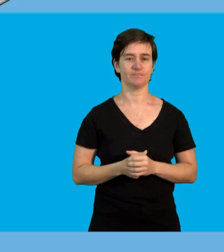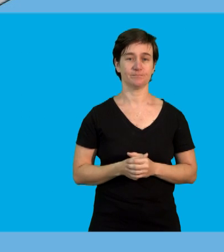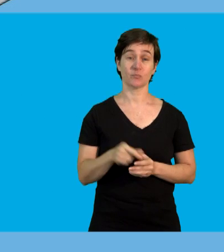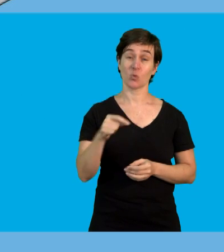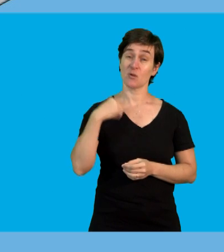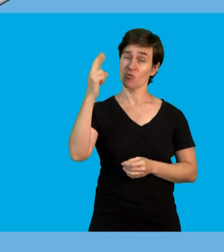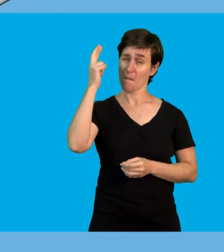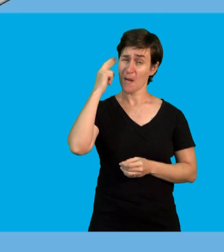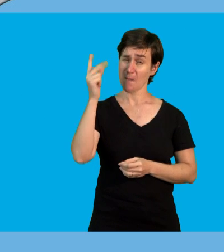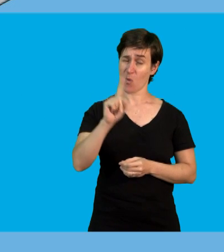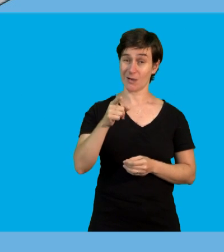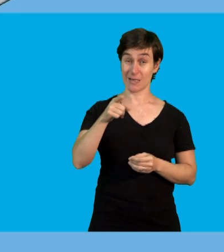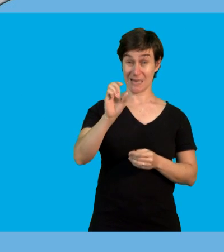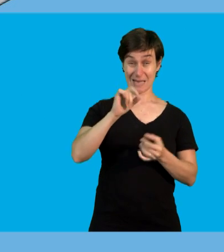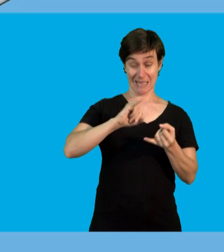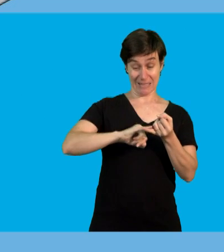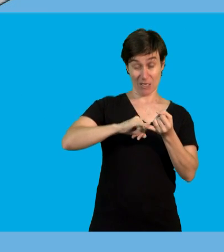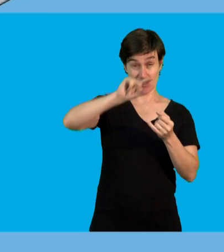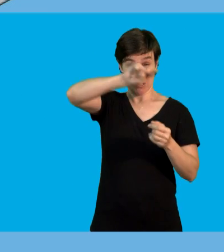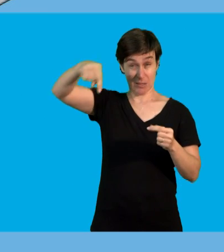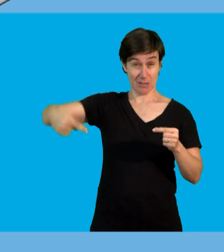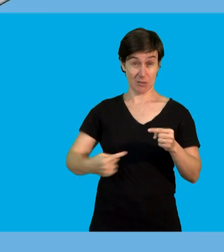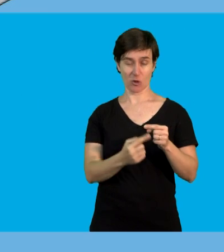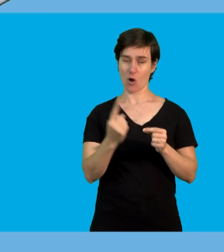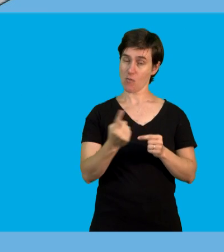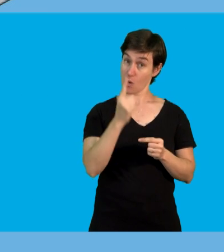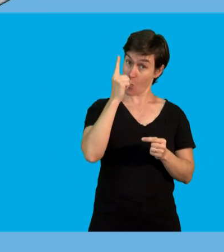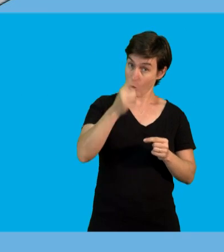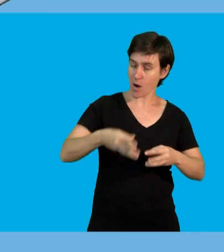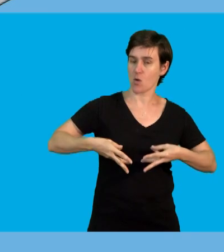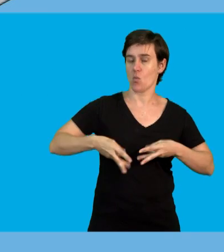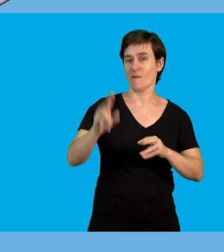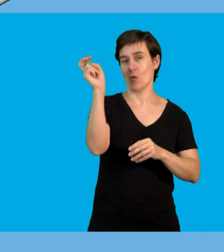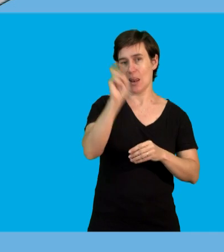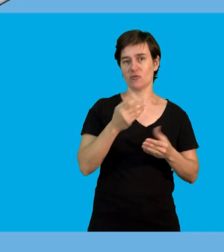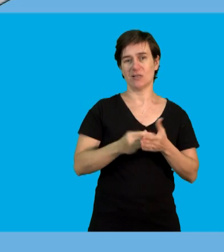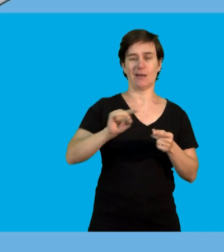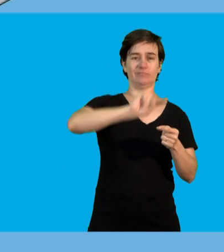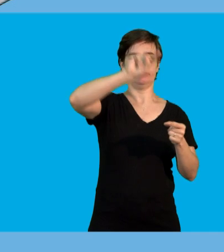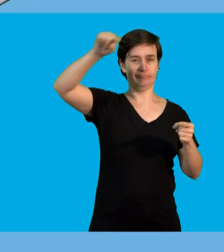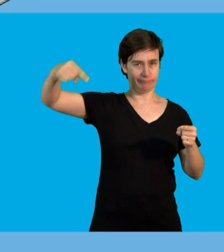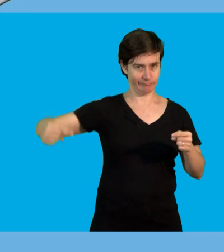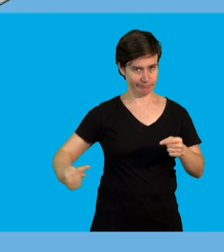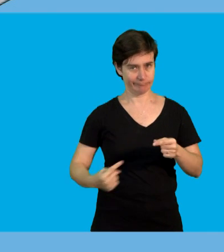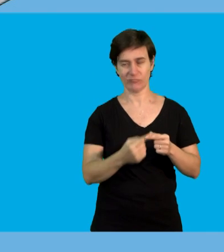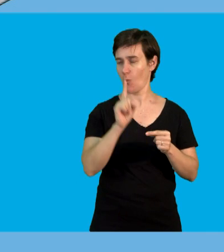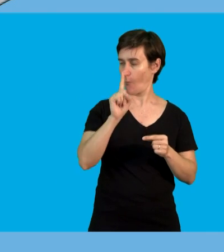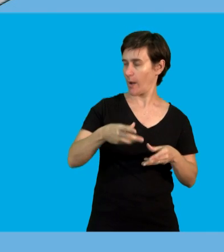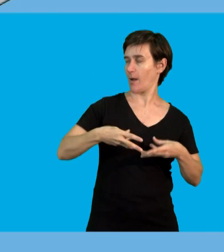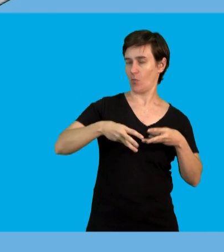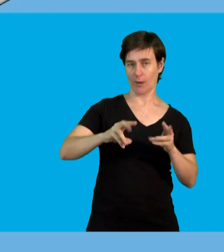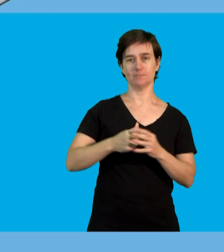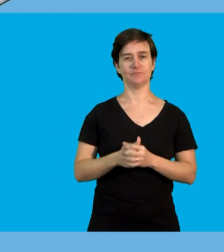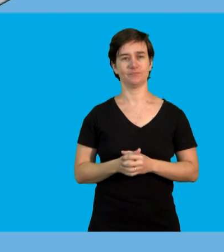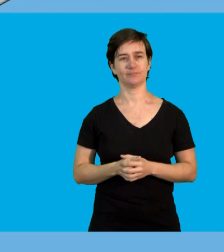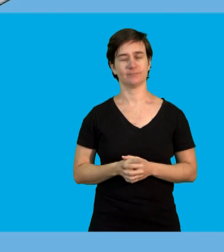We need to remember that in a series circuit, there's only one pathway for the electrons to follow. So electrons are following just one